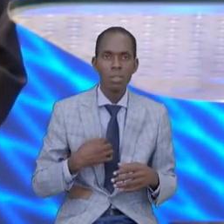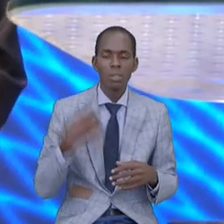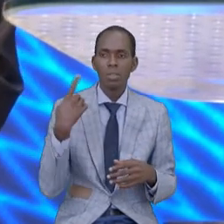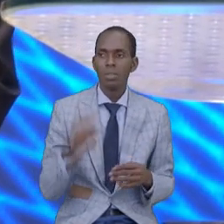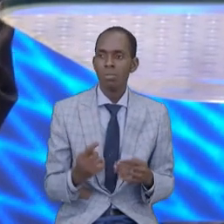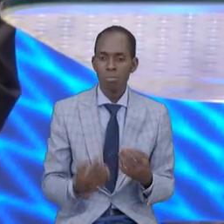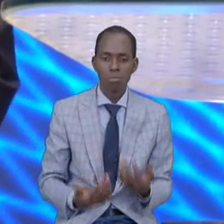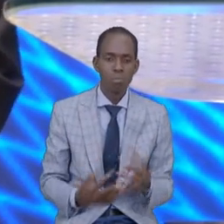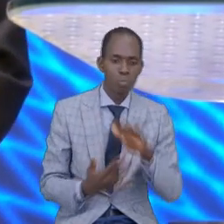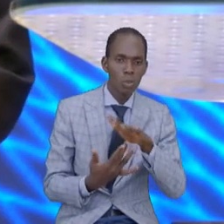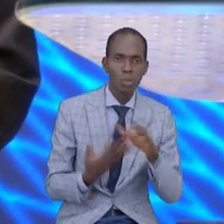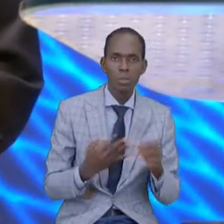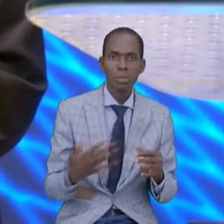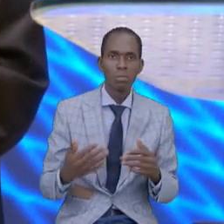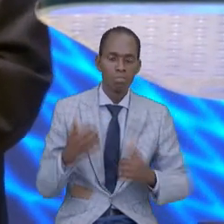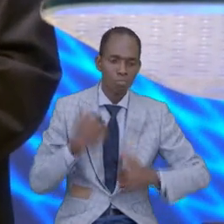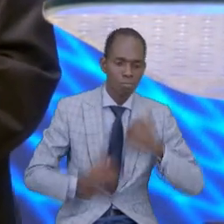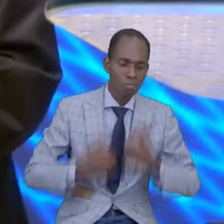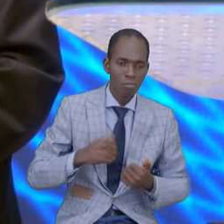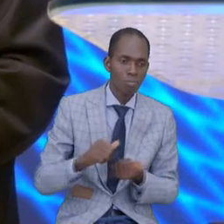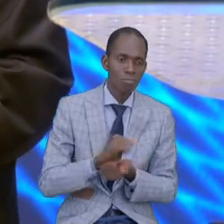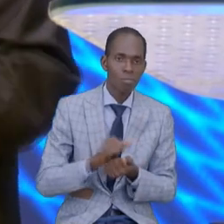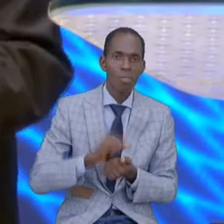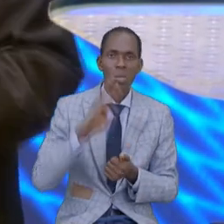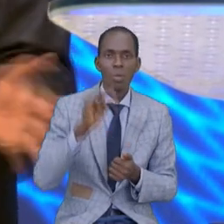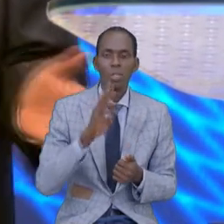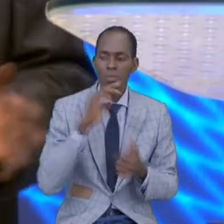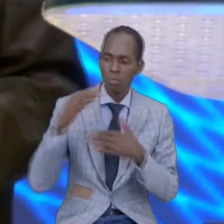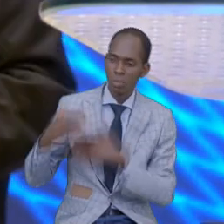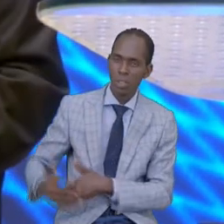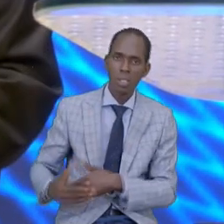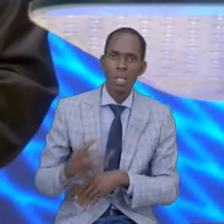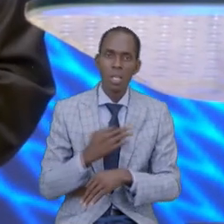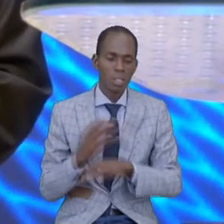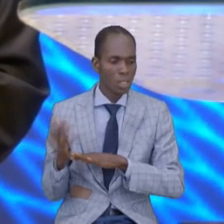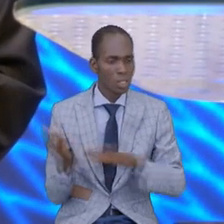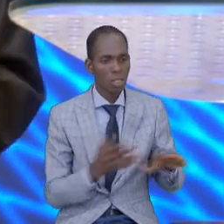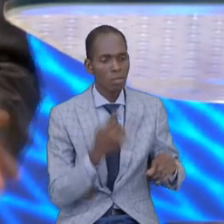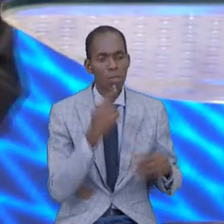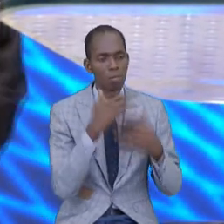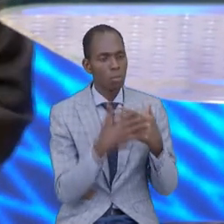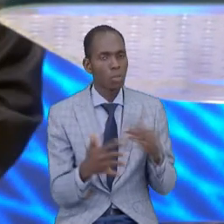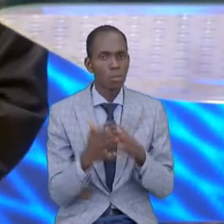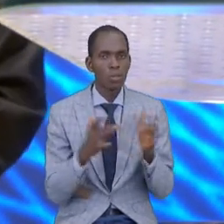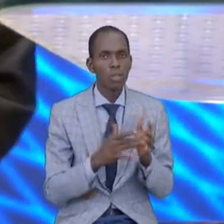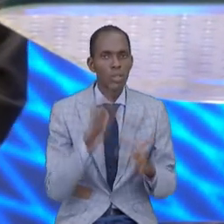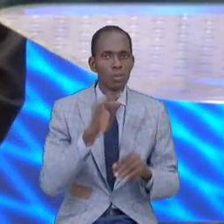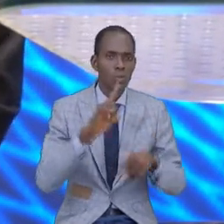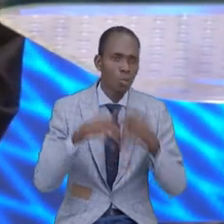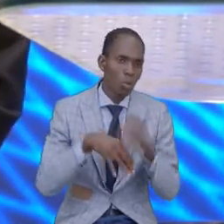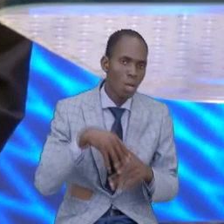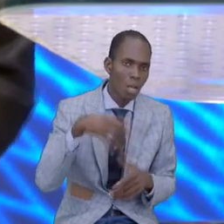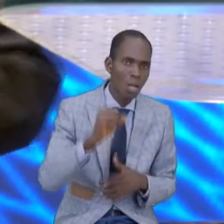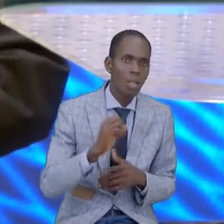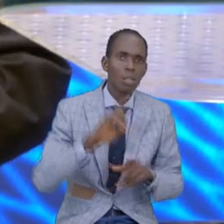incense, washing and bathing by the riverside, and you abandon the blood of Jesus, if you crawl out and